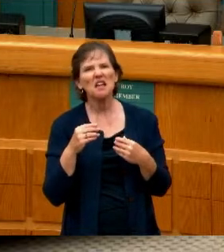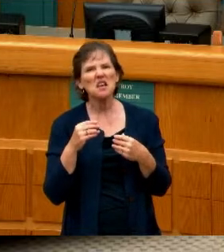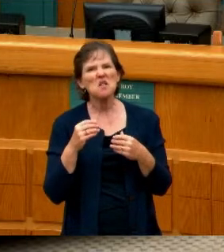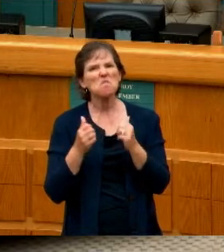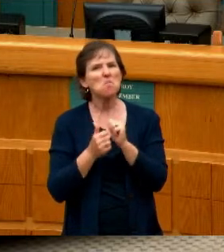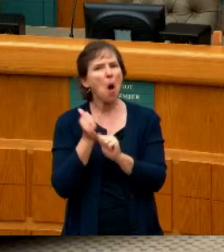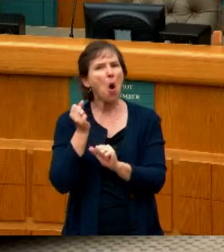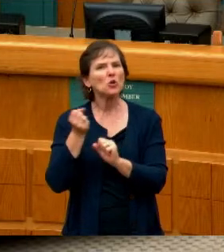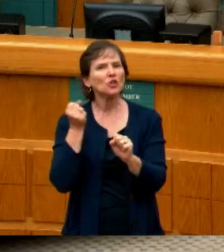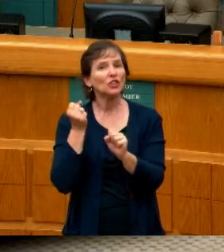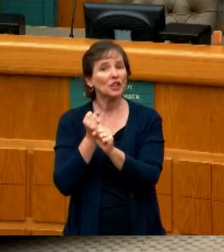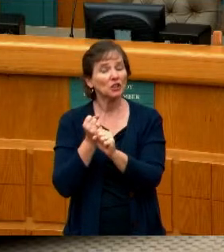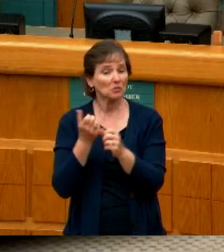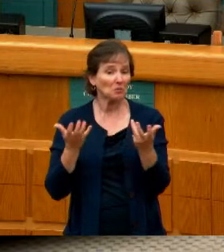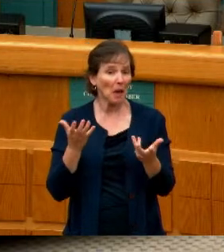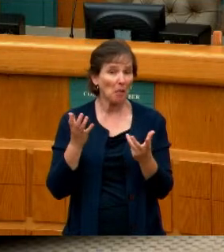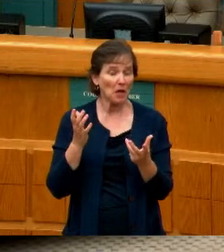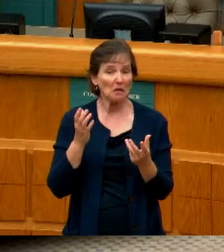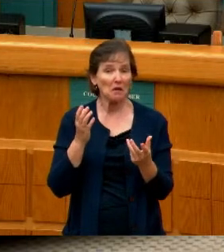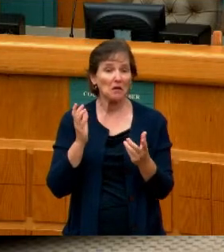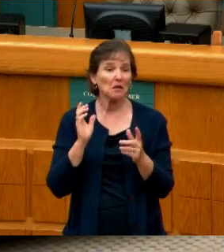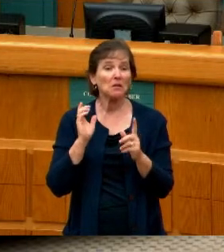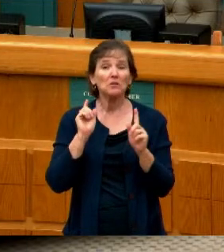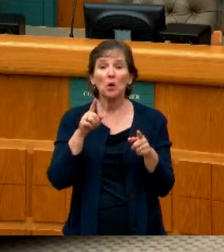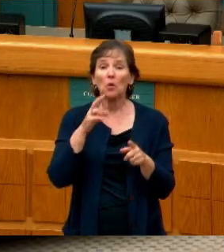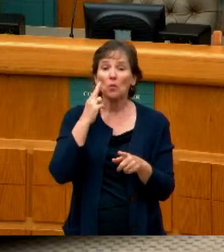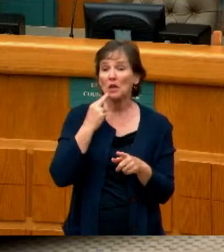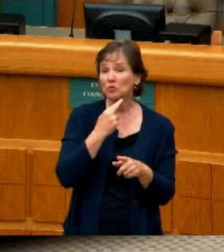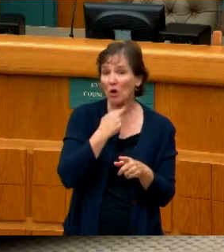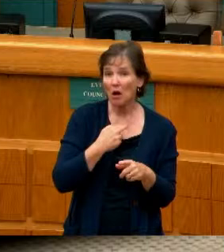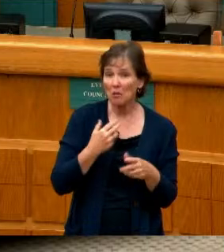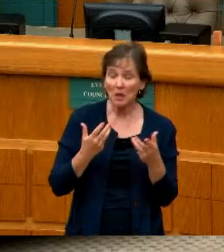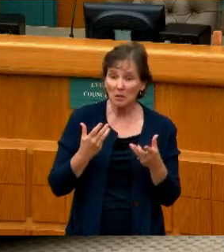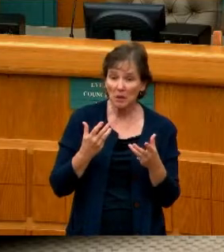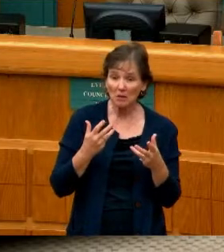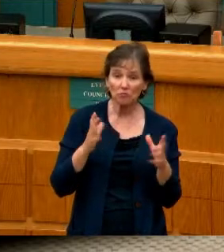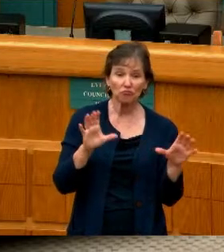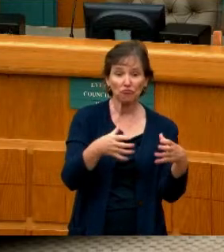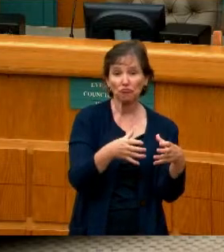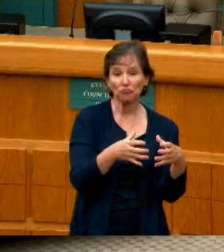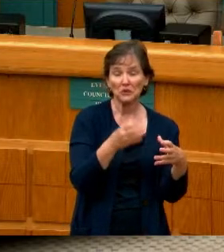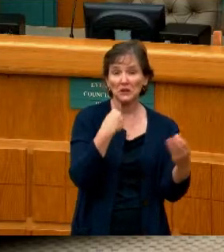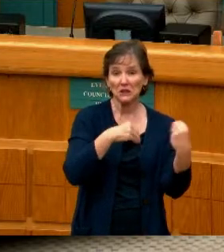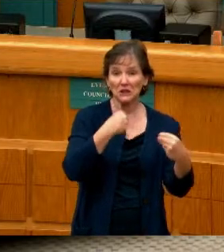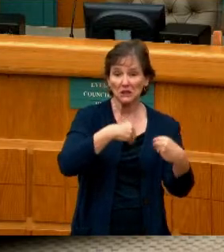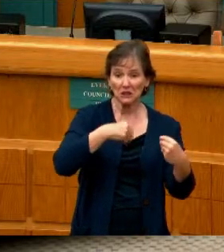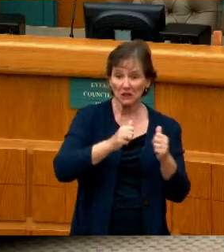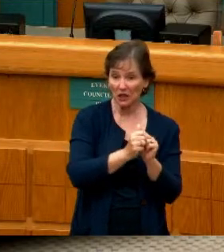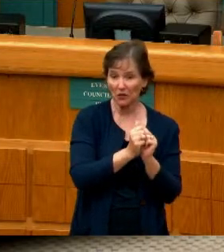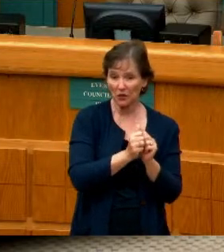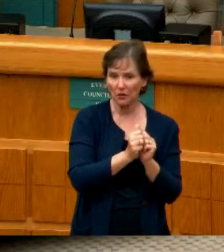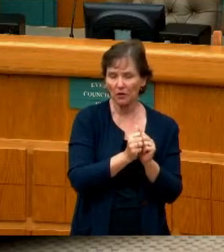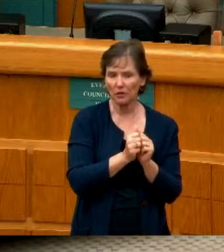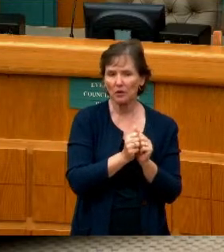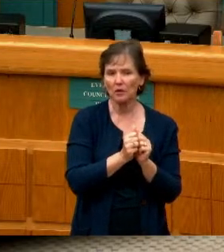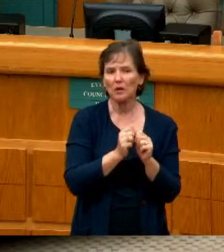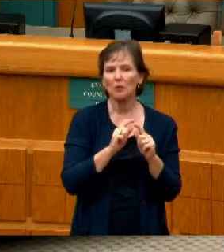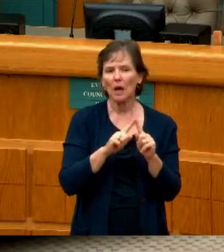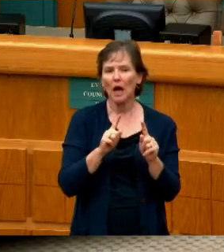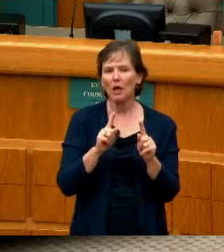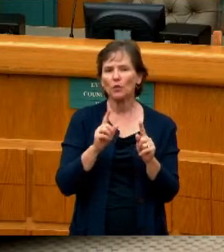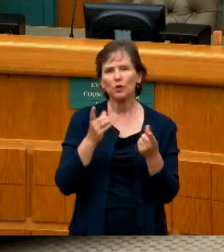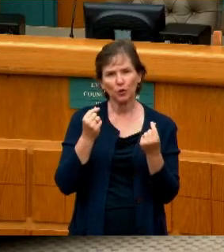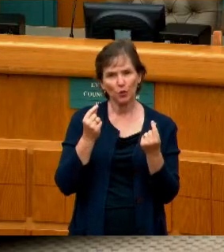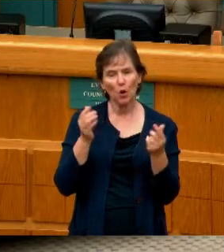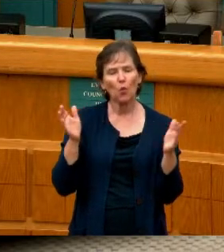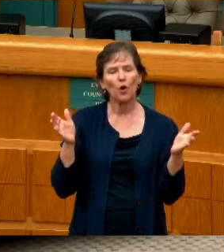helpings, in normal times, you might enjoy this meal maybe even at a restaurant. And so we're going